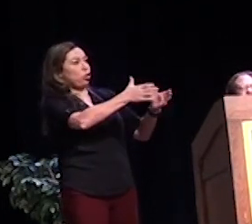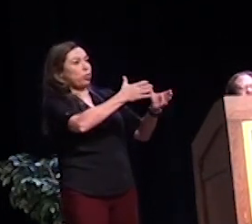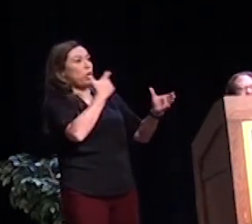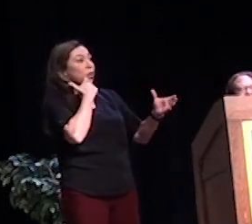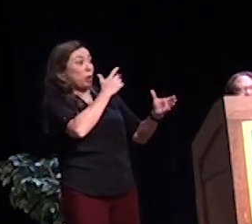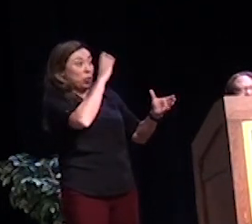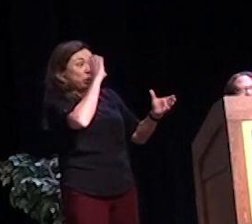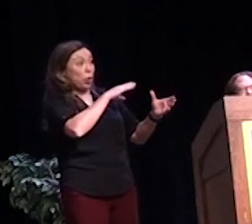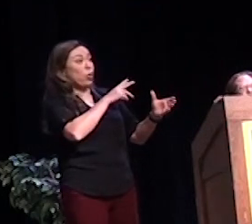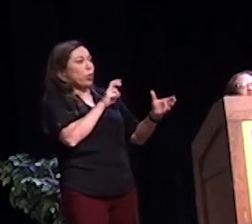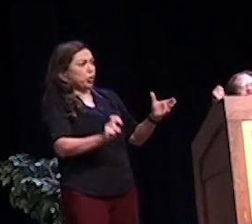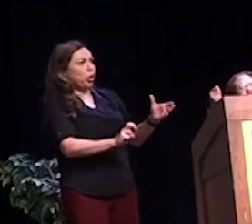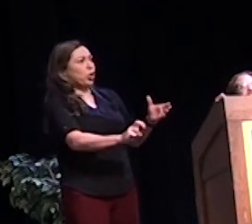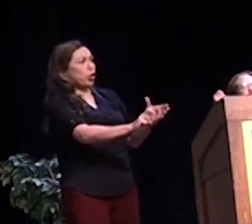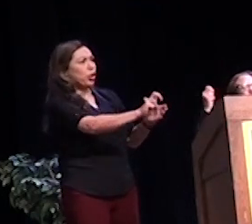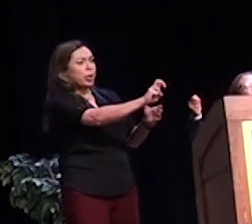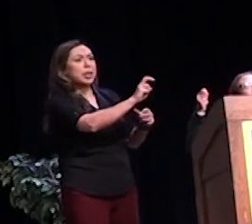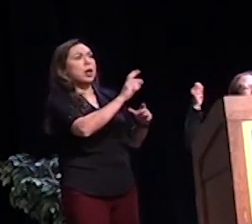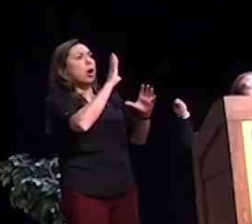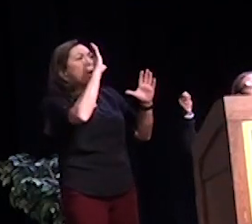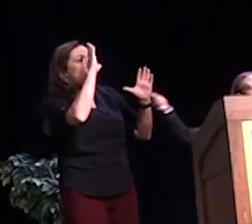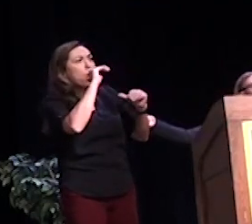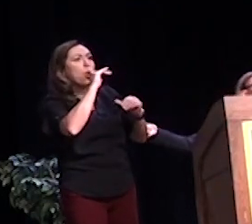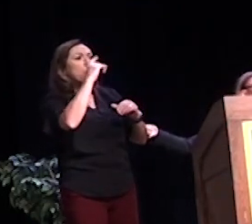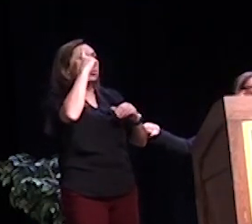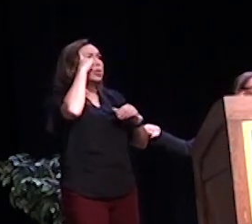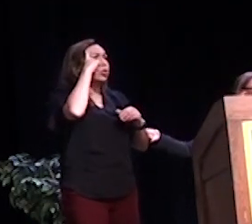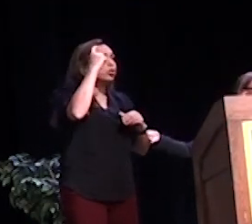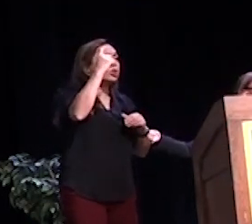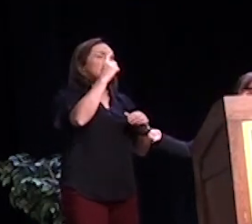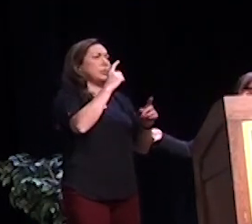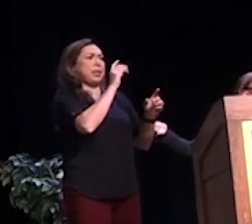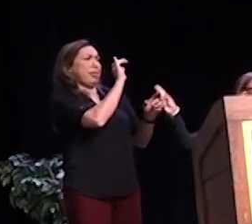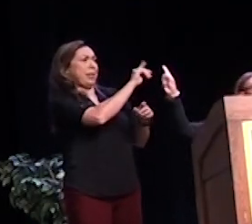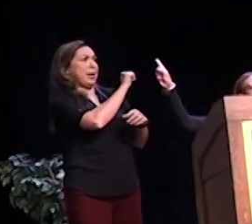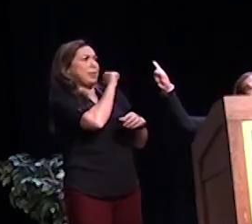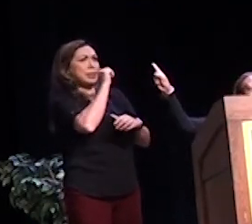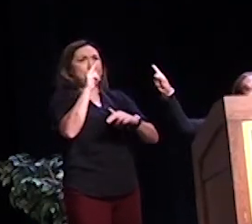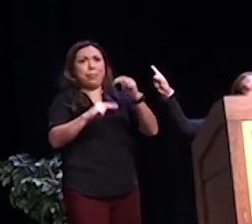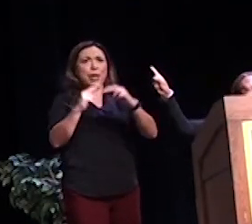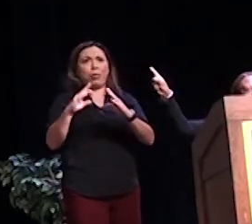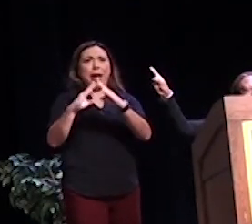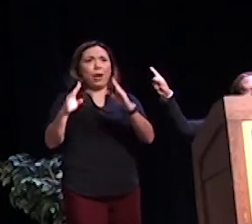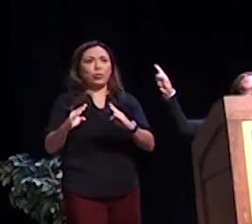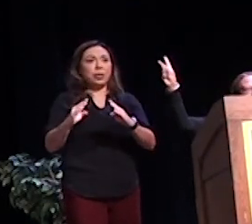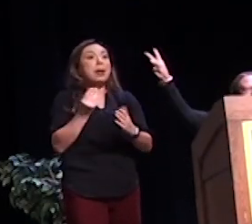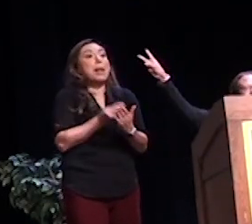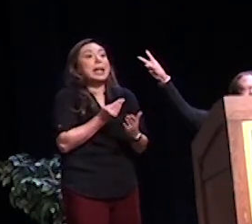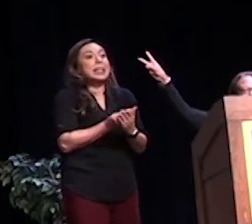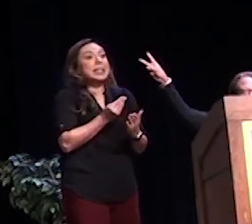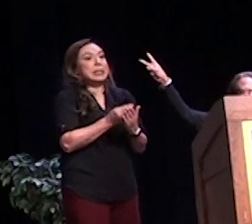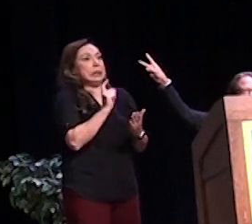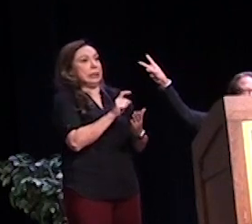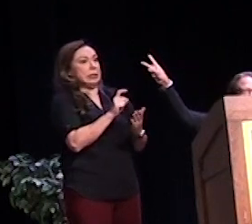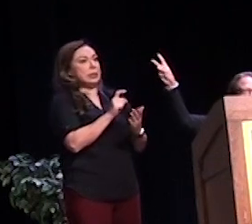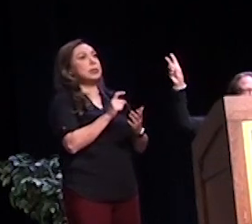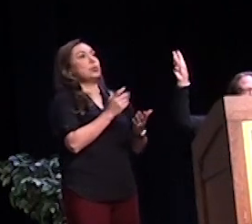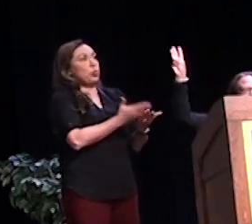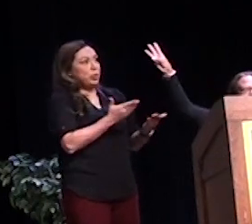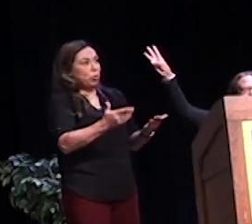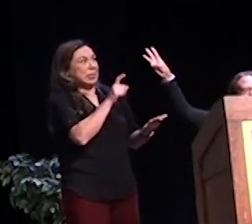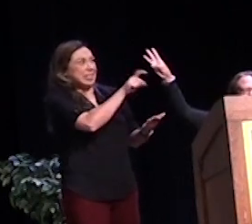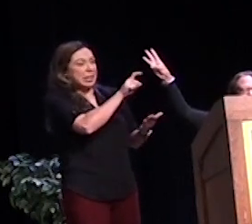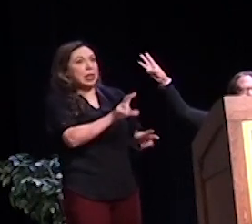to be resourced. Hope and dreams don't build housing. Money does. Resources